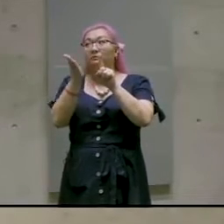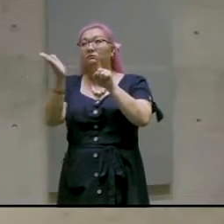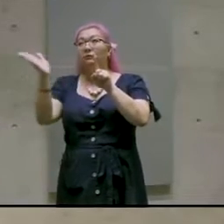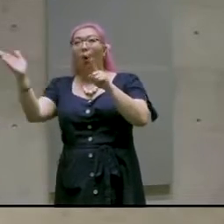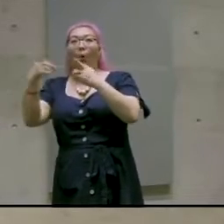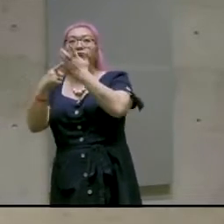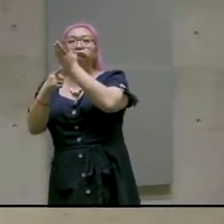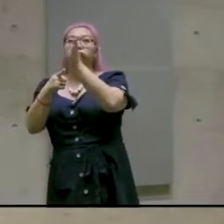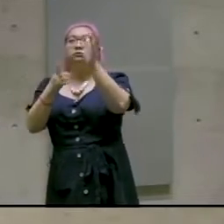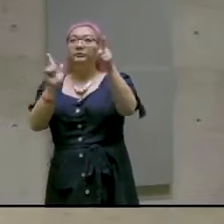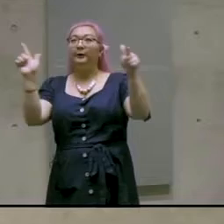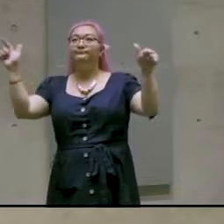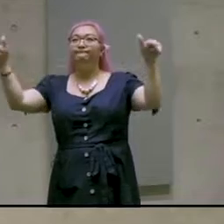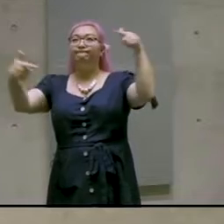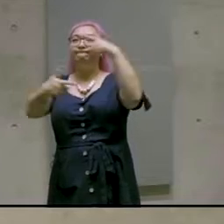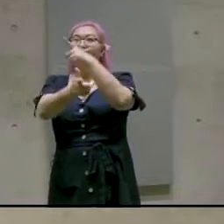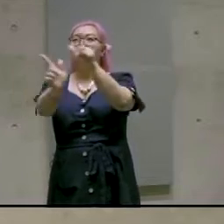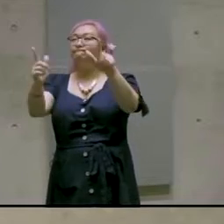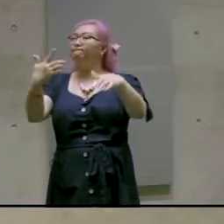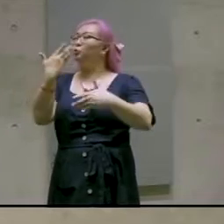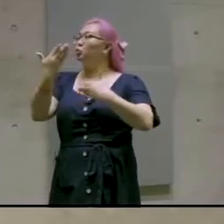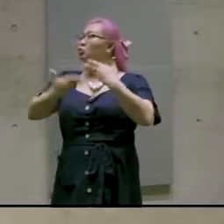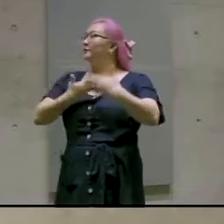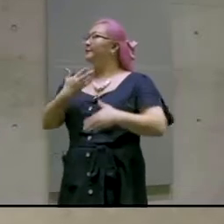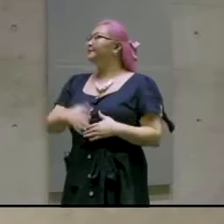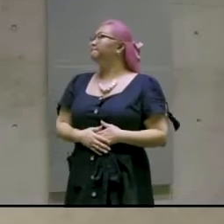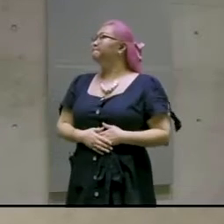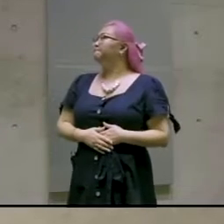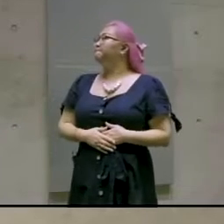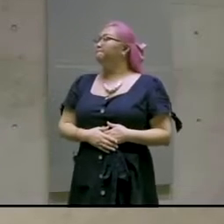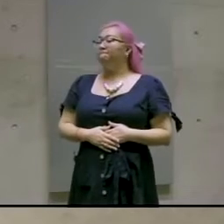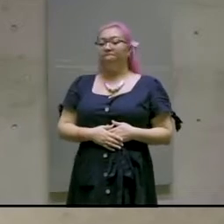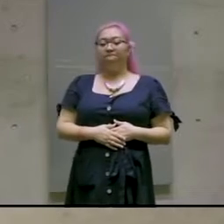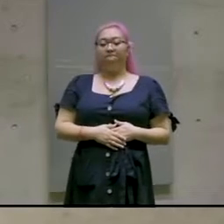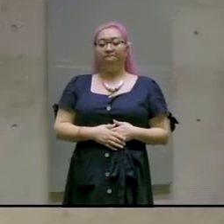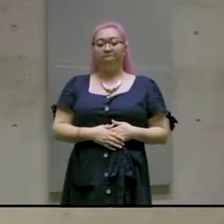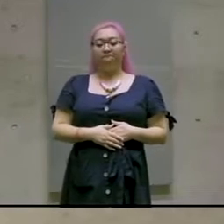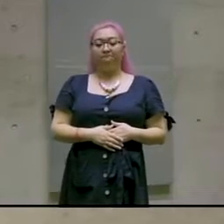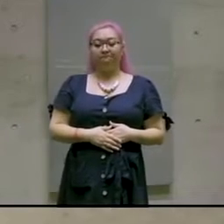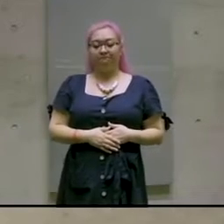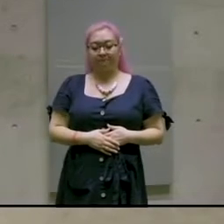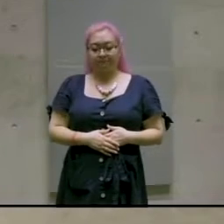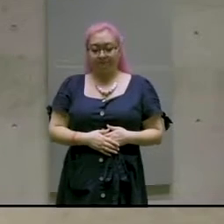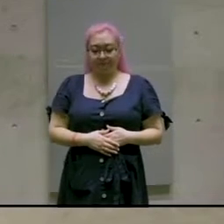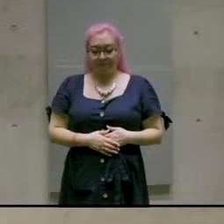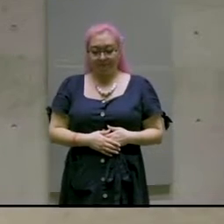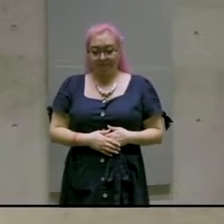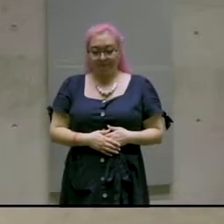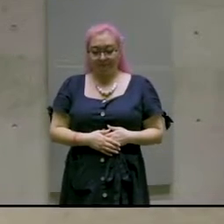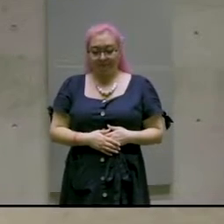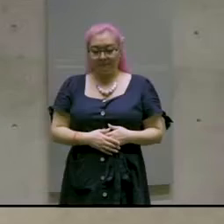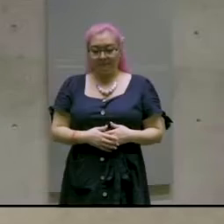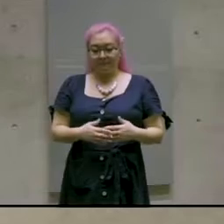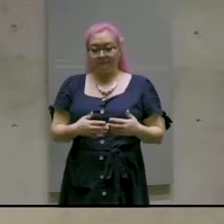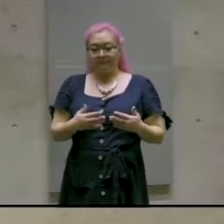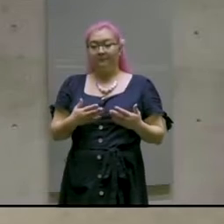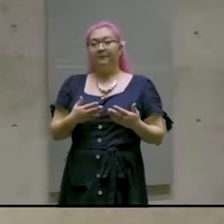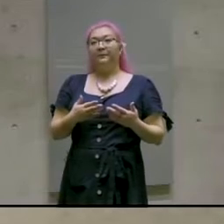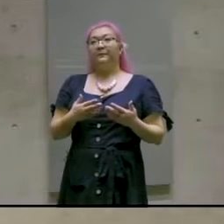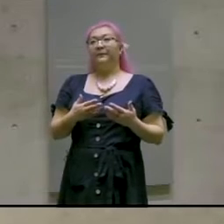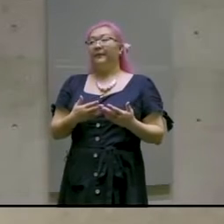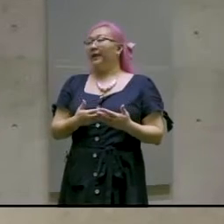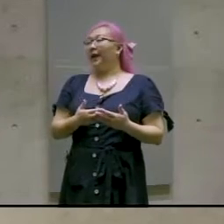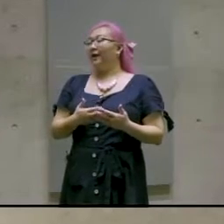up the experience in doing so. It's also something where the